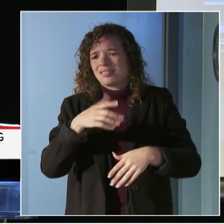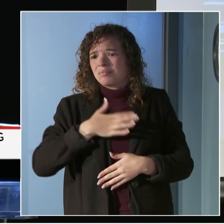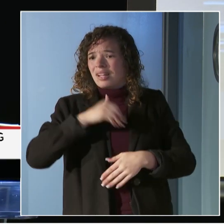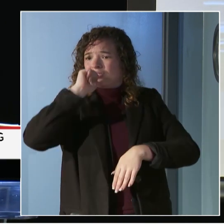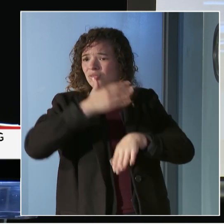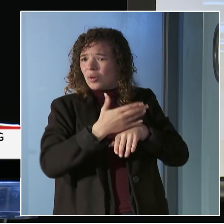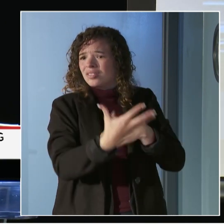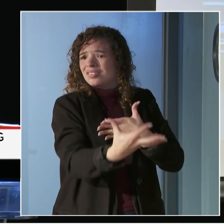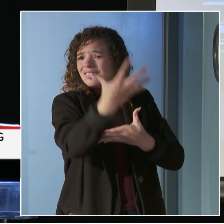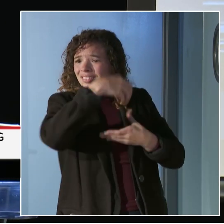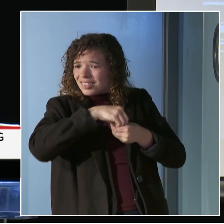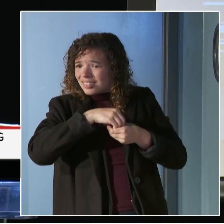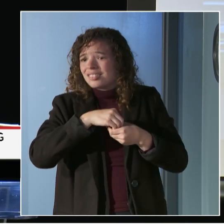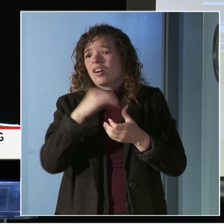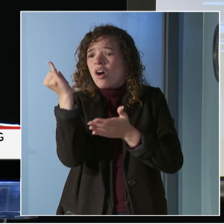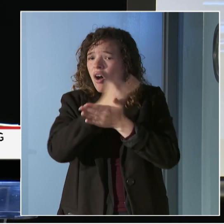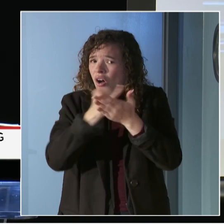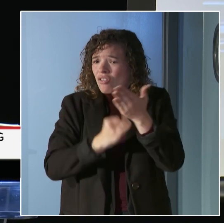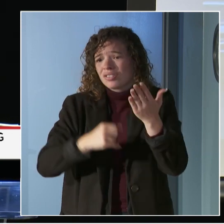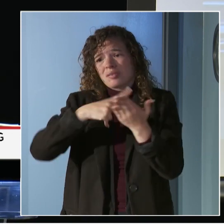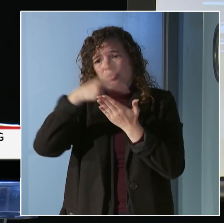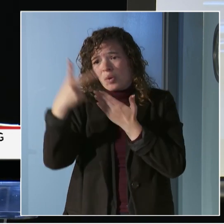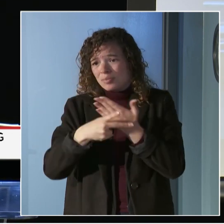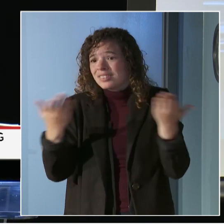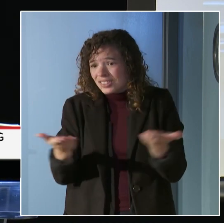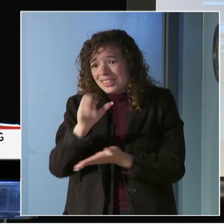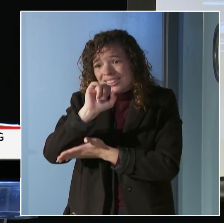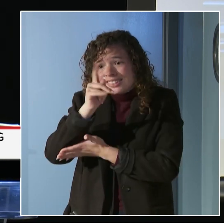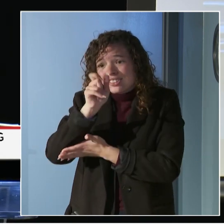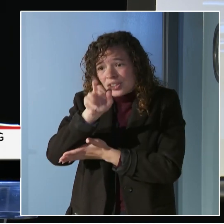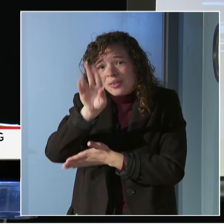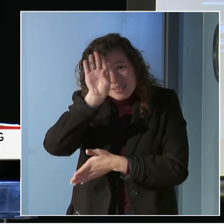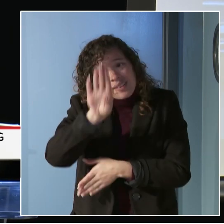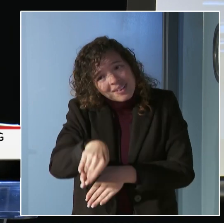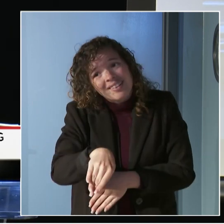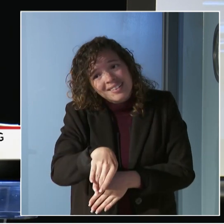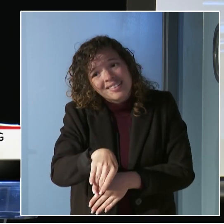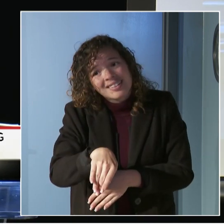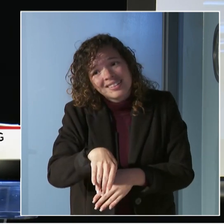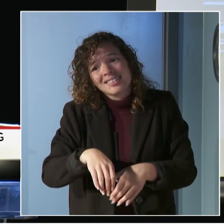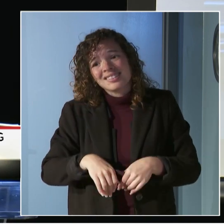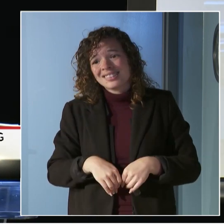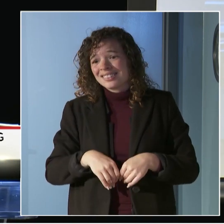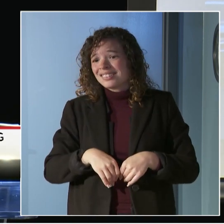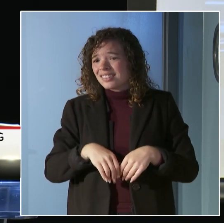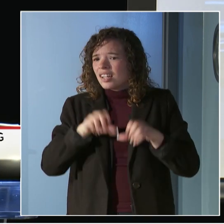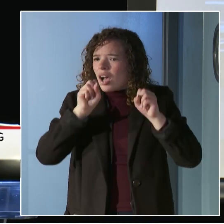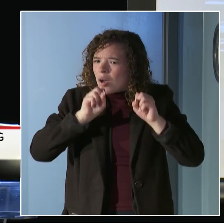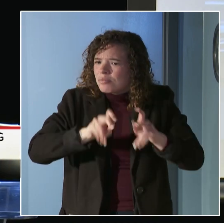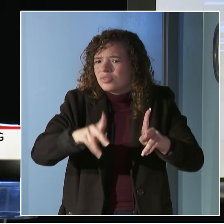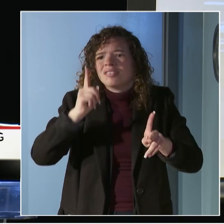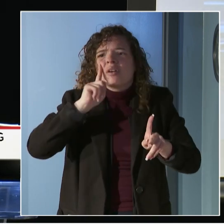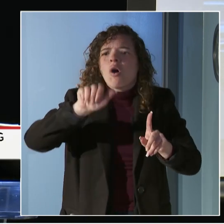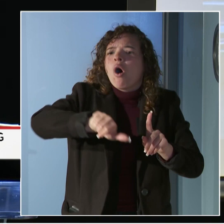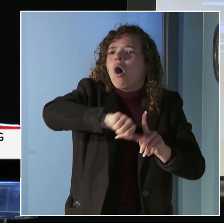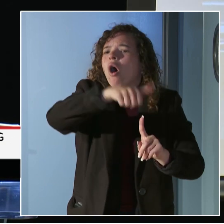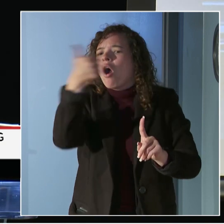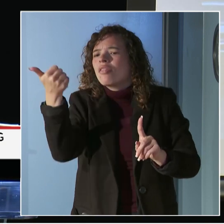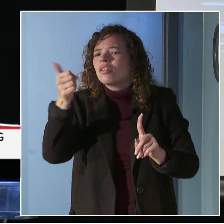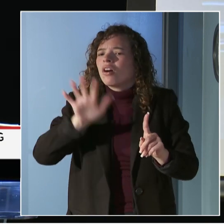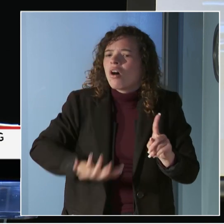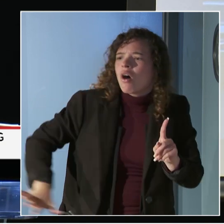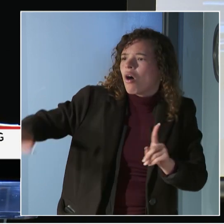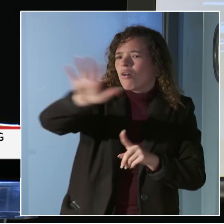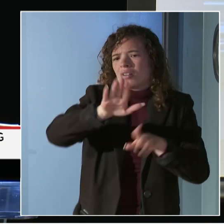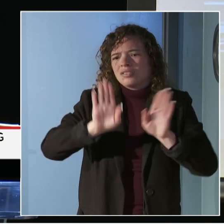program at Sitar, that there are also opportunities for every other kid in this ward to participate